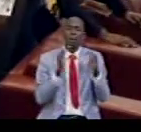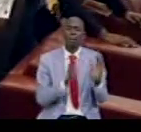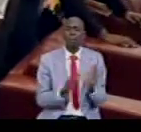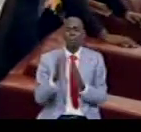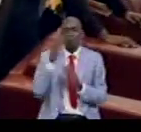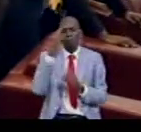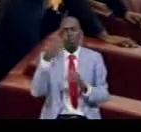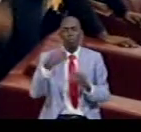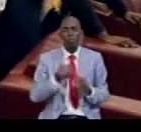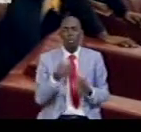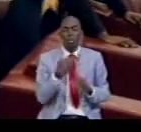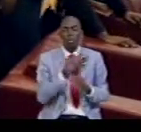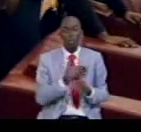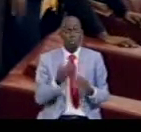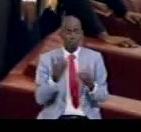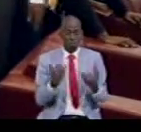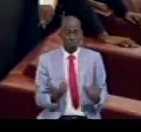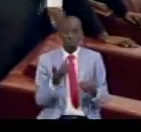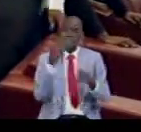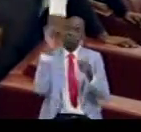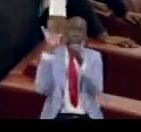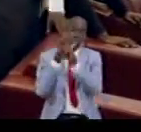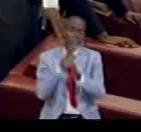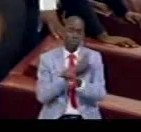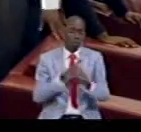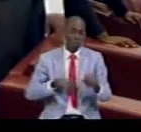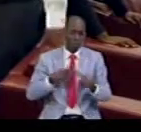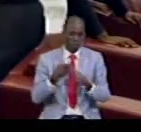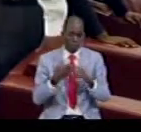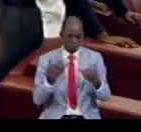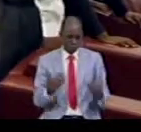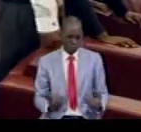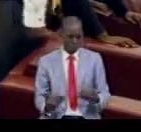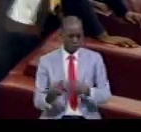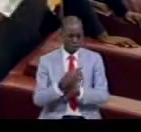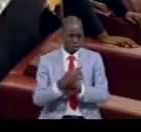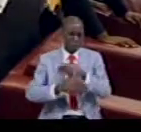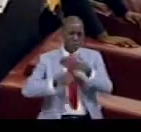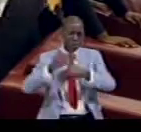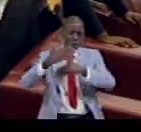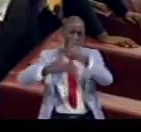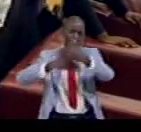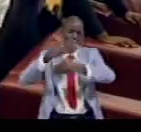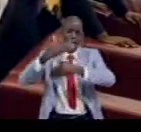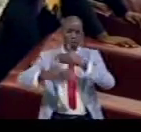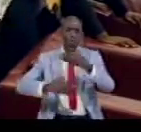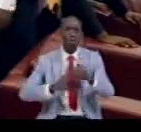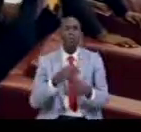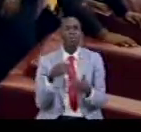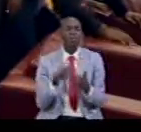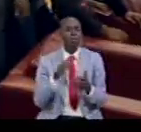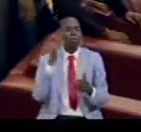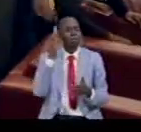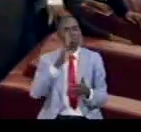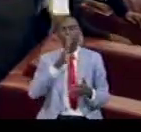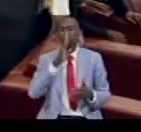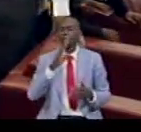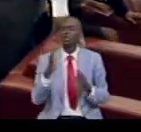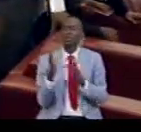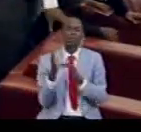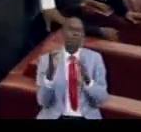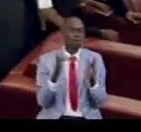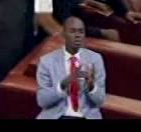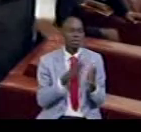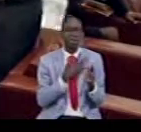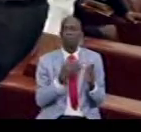will be Jesus only and Jesus ever in my life. I'm not waiting for a crusade. I'm not waiting for a preacher to be saved.